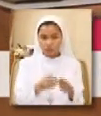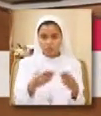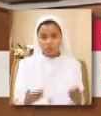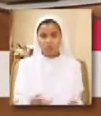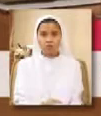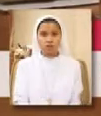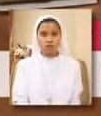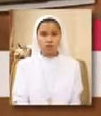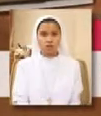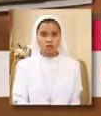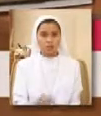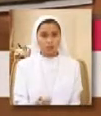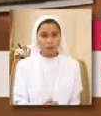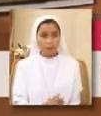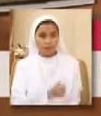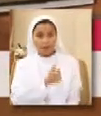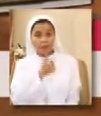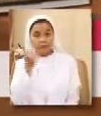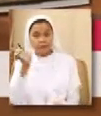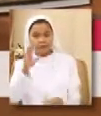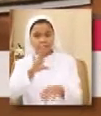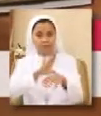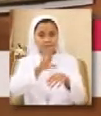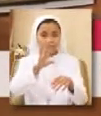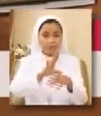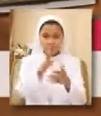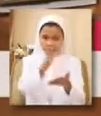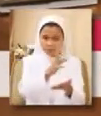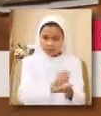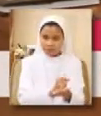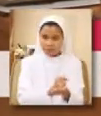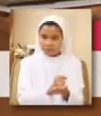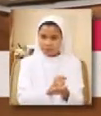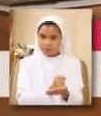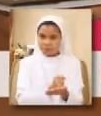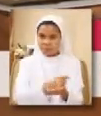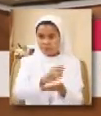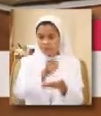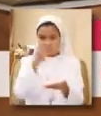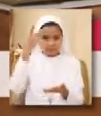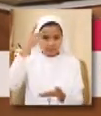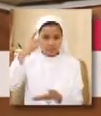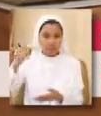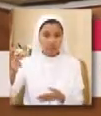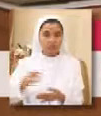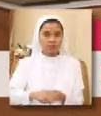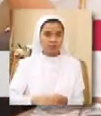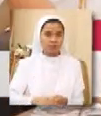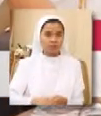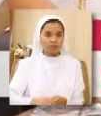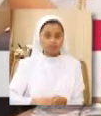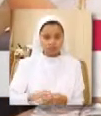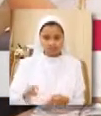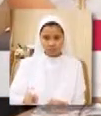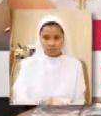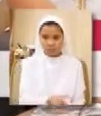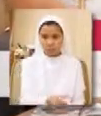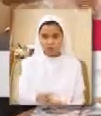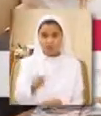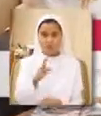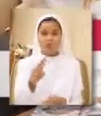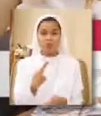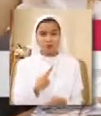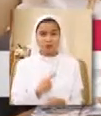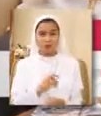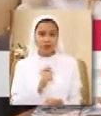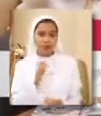also. And when in my other diocese, I also do that. I get ball pens. You know. Yes. In fact, when I travel now,